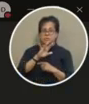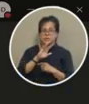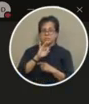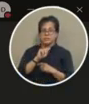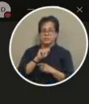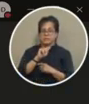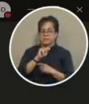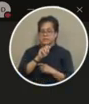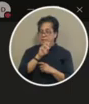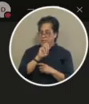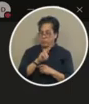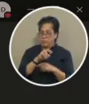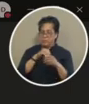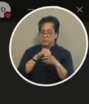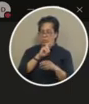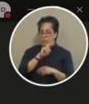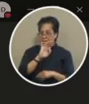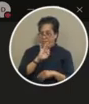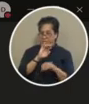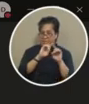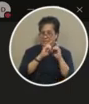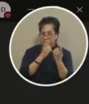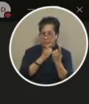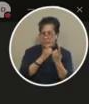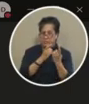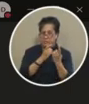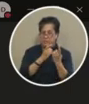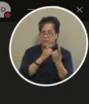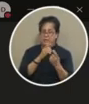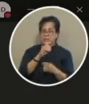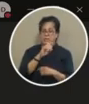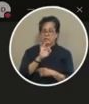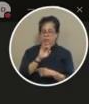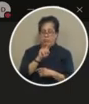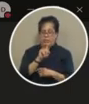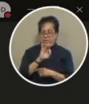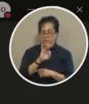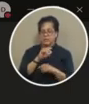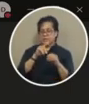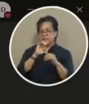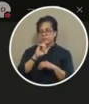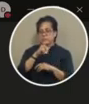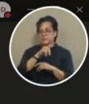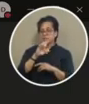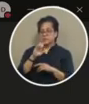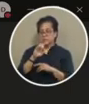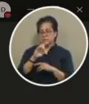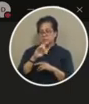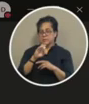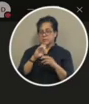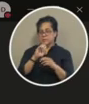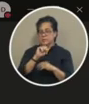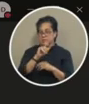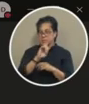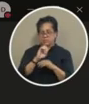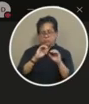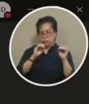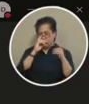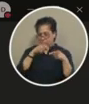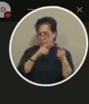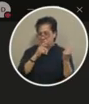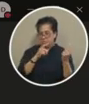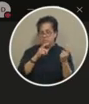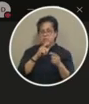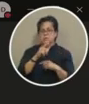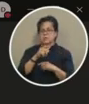cell tower in a ranch farm district. This is for 919 Hunter, the El Paso Community College site. There's no opposition.